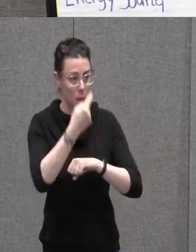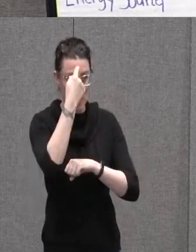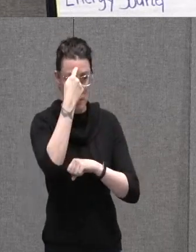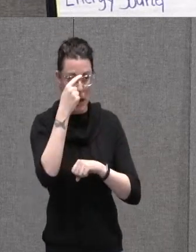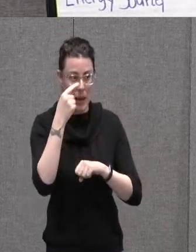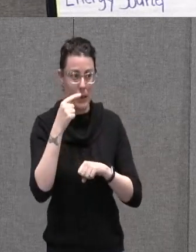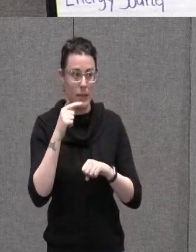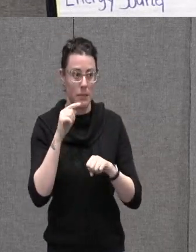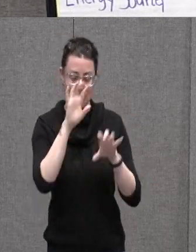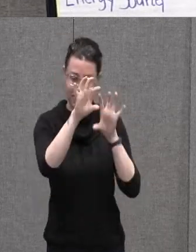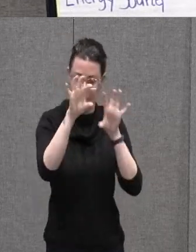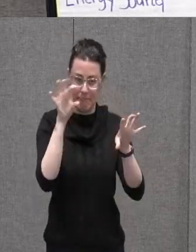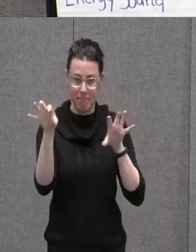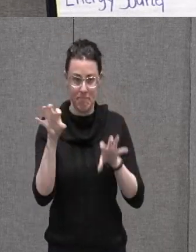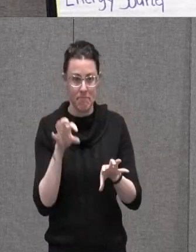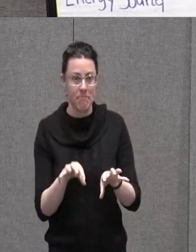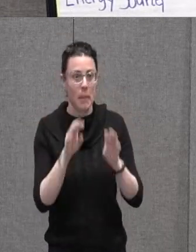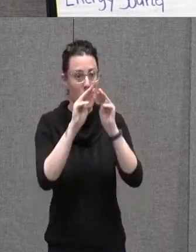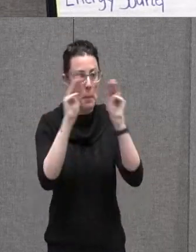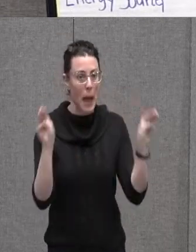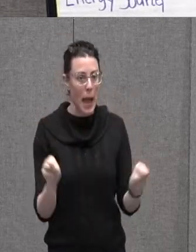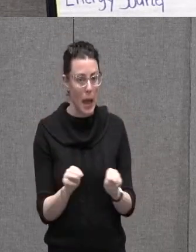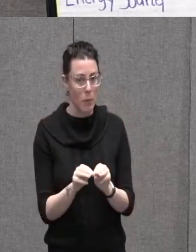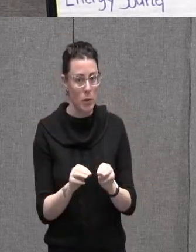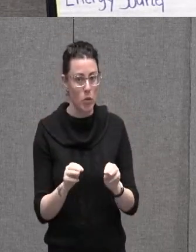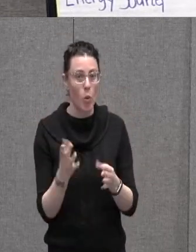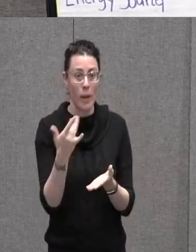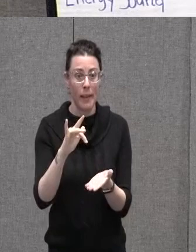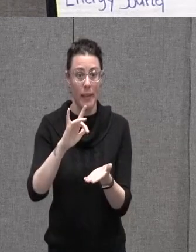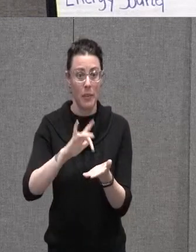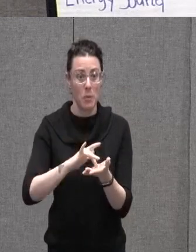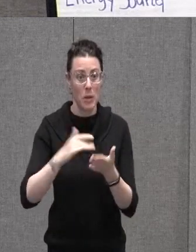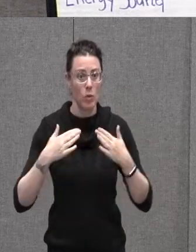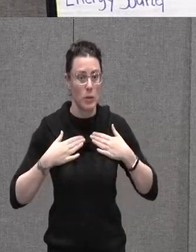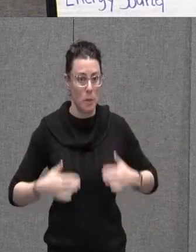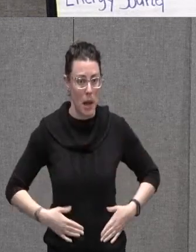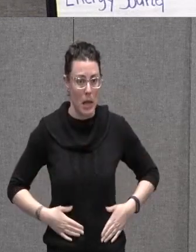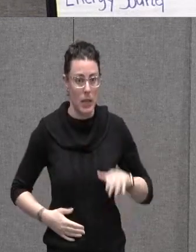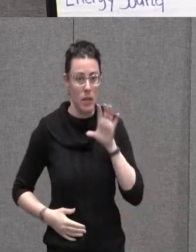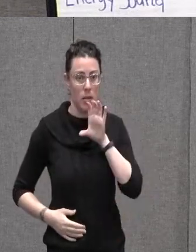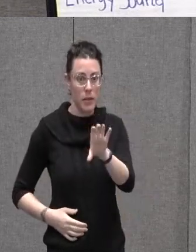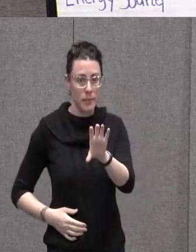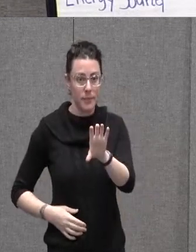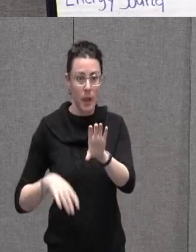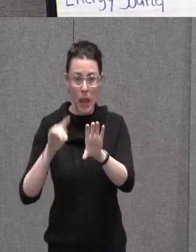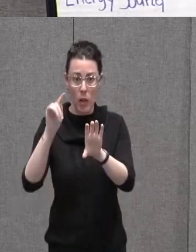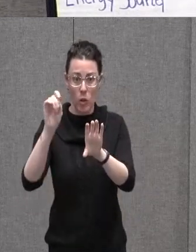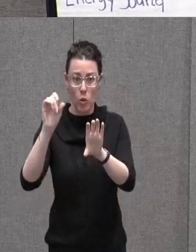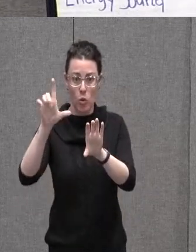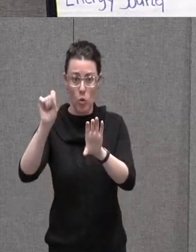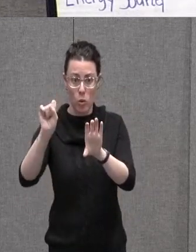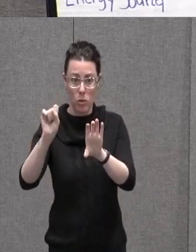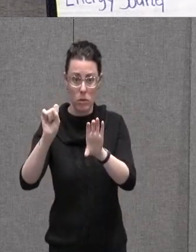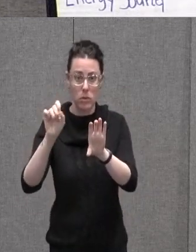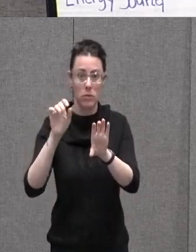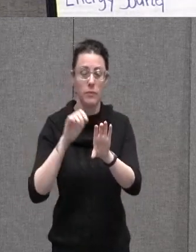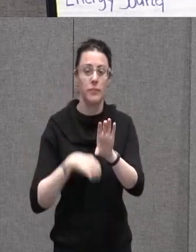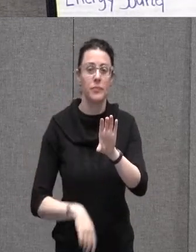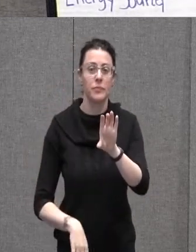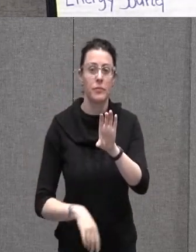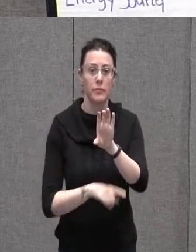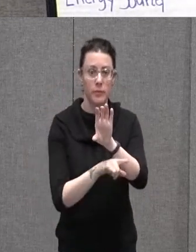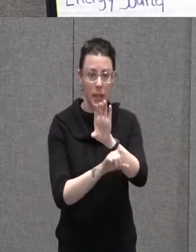body because that's kind of how our robot's built. And then we'll put tools right over here. Okay, Here is a sensor. thank you,